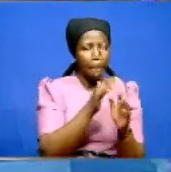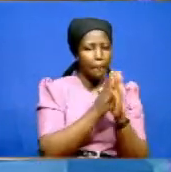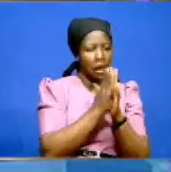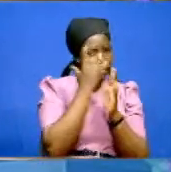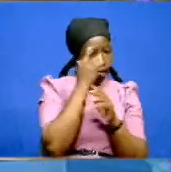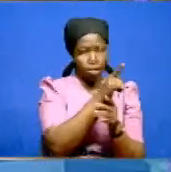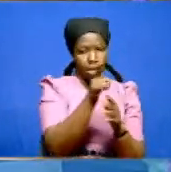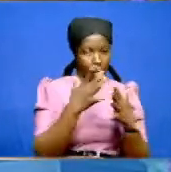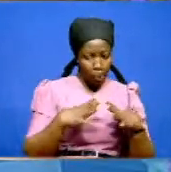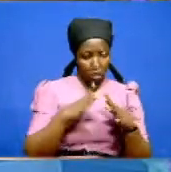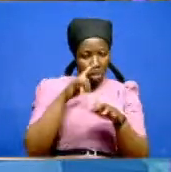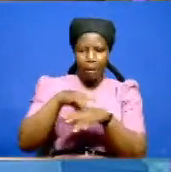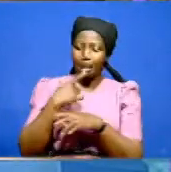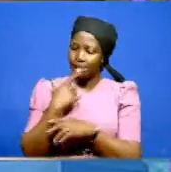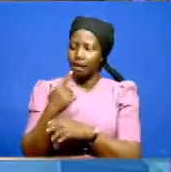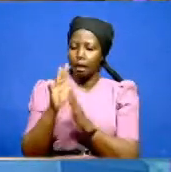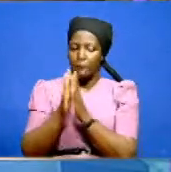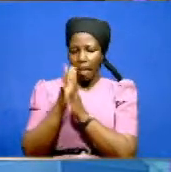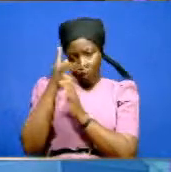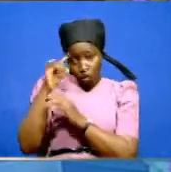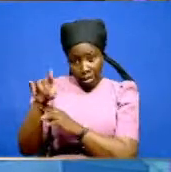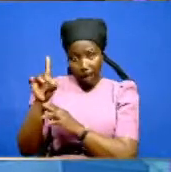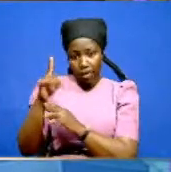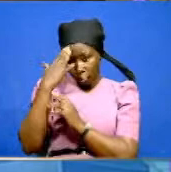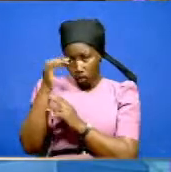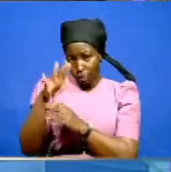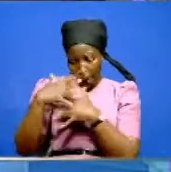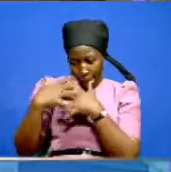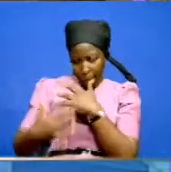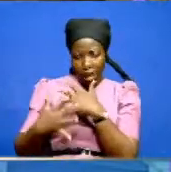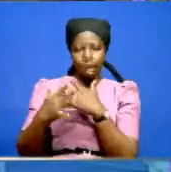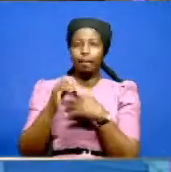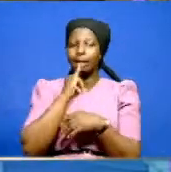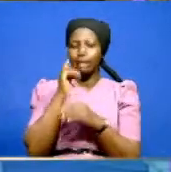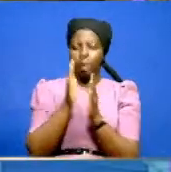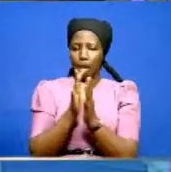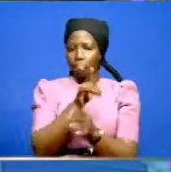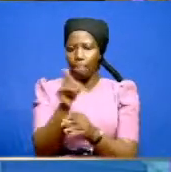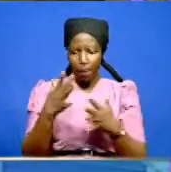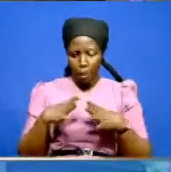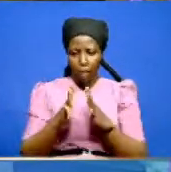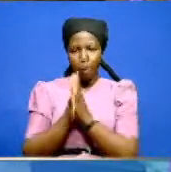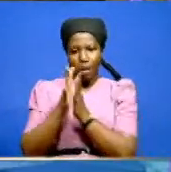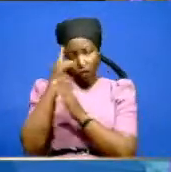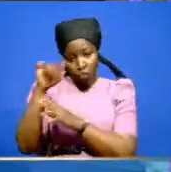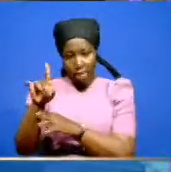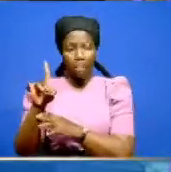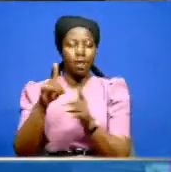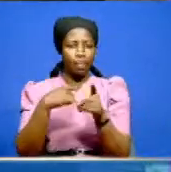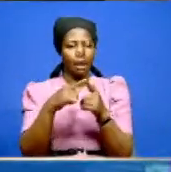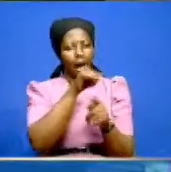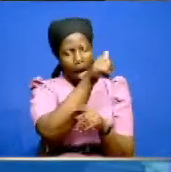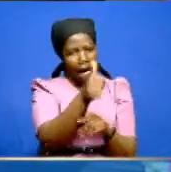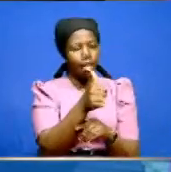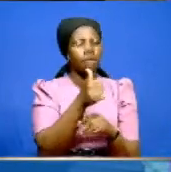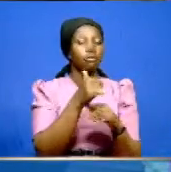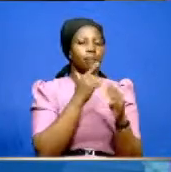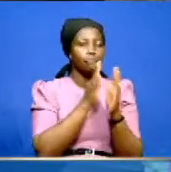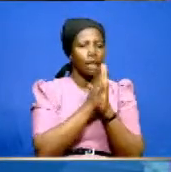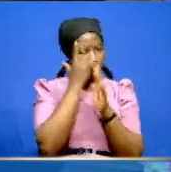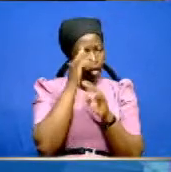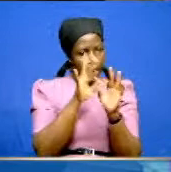blood is with these people, pray for yourself. And Pastor Mangles will pray for the entire family and the rest of the